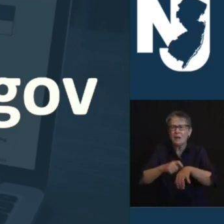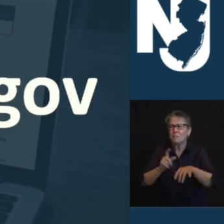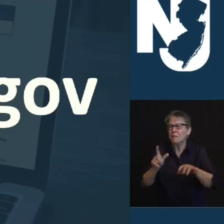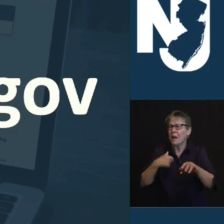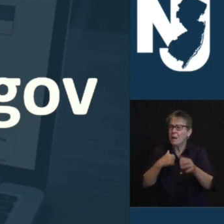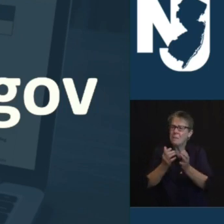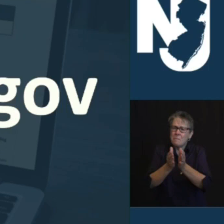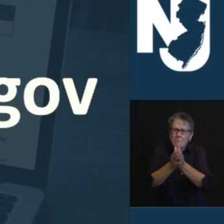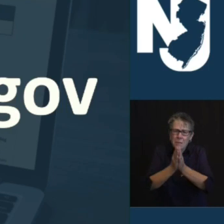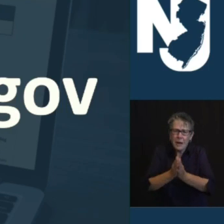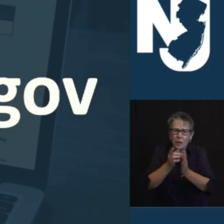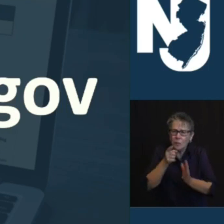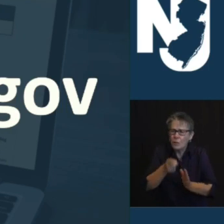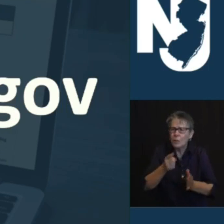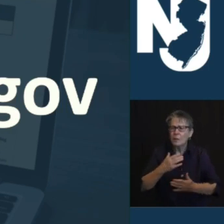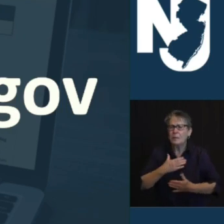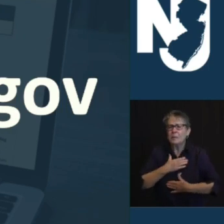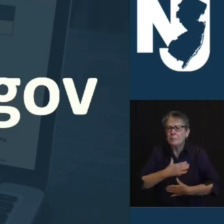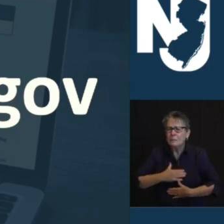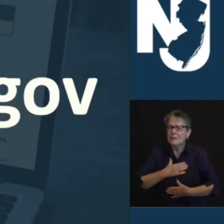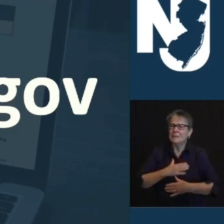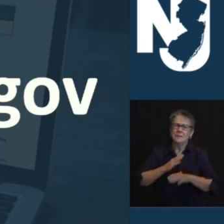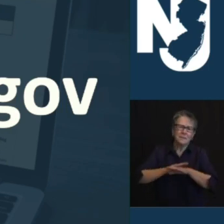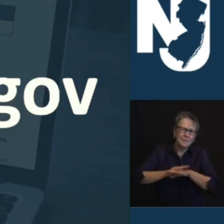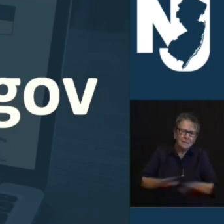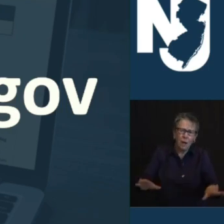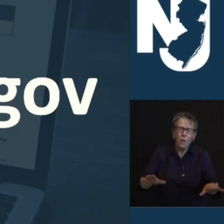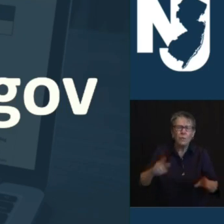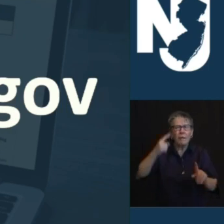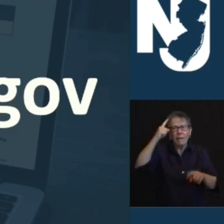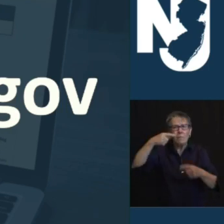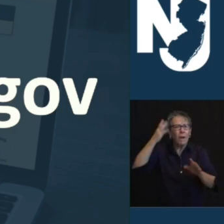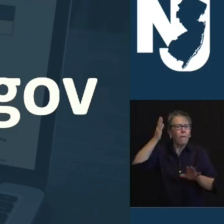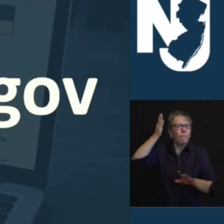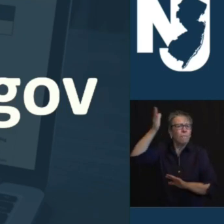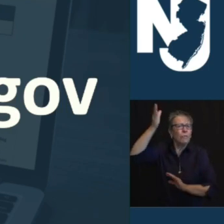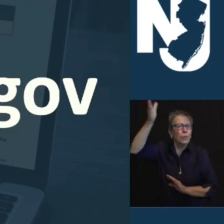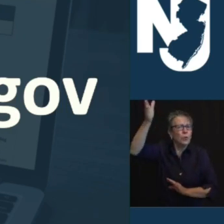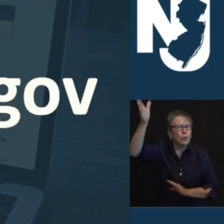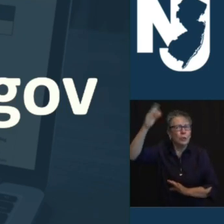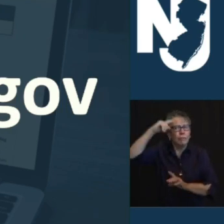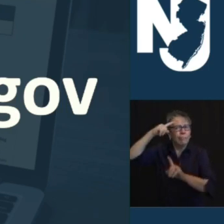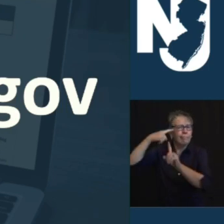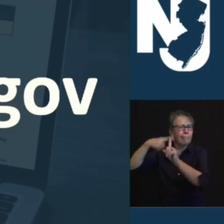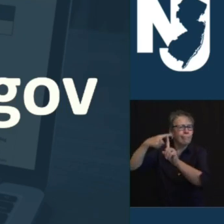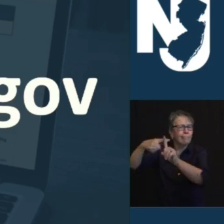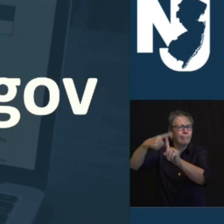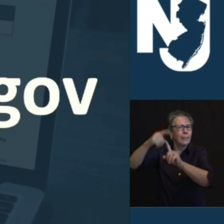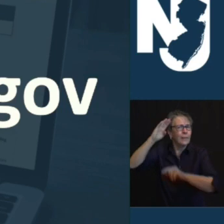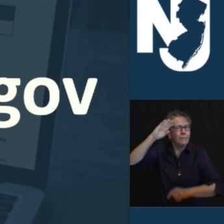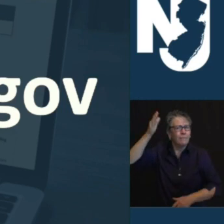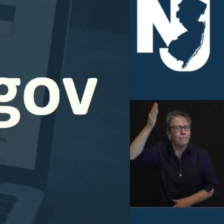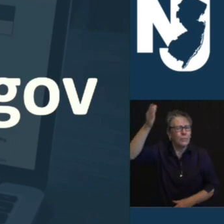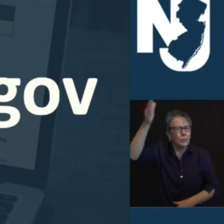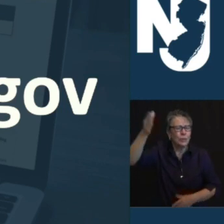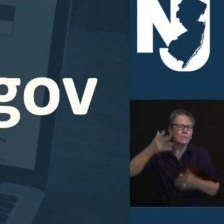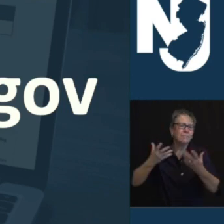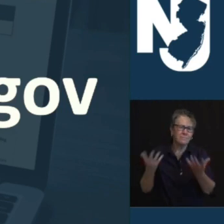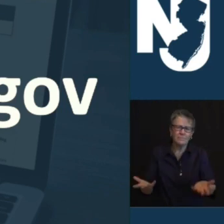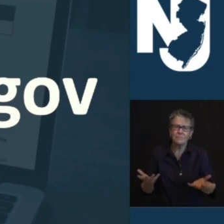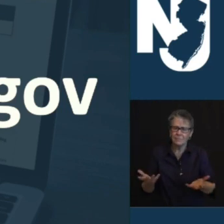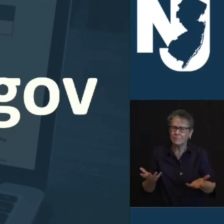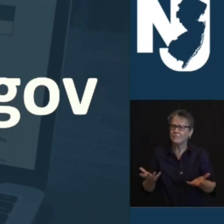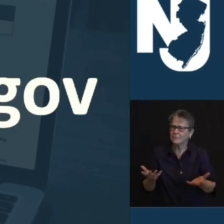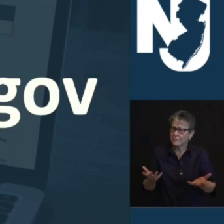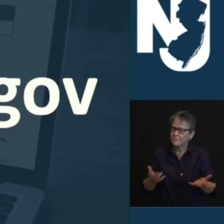come, and to doing all you can to make sure that everyone you love will be able to see those celebrations. Let's be safe. Let's